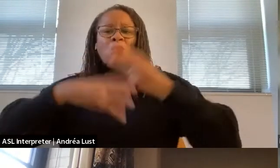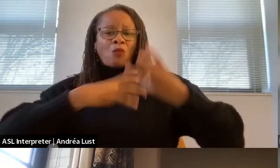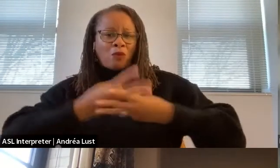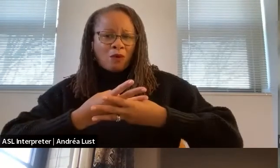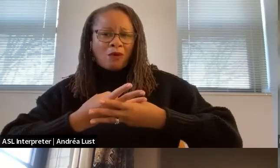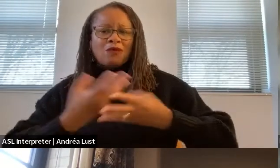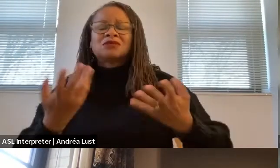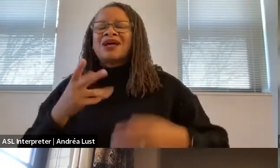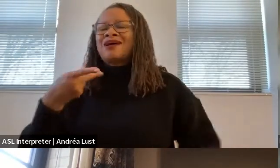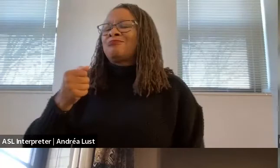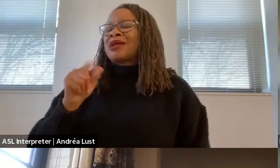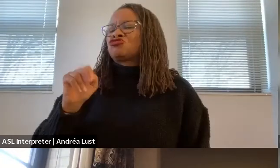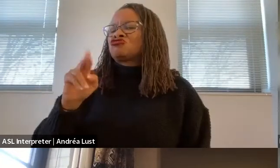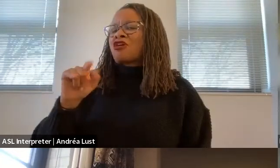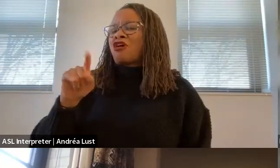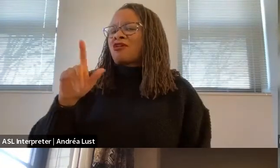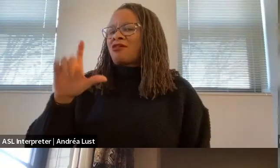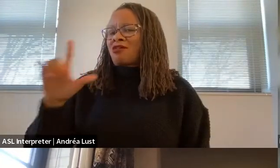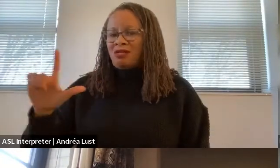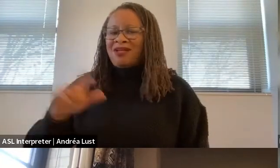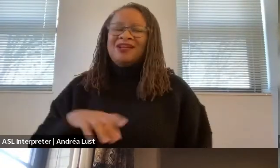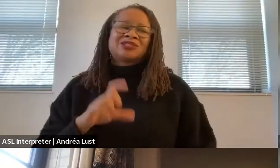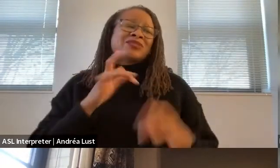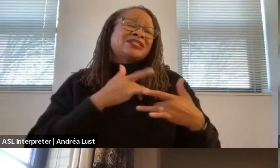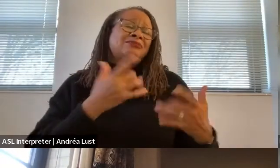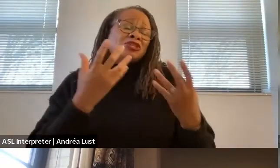they tend to be soft, and they tend to be,